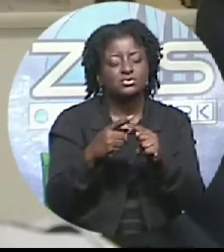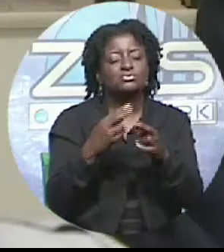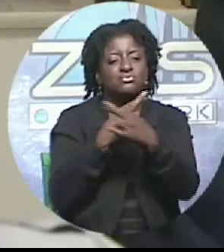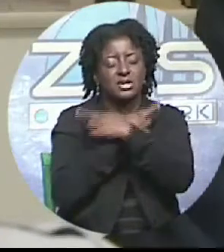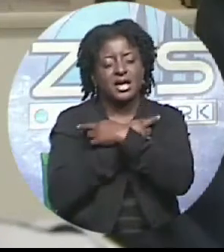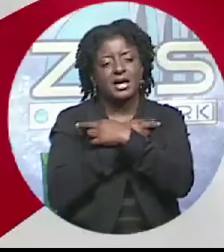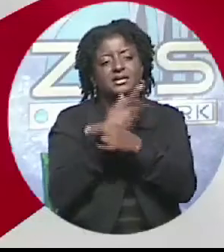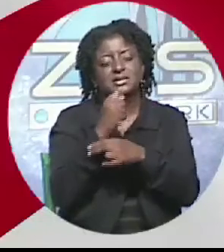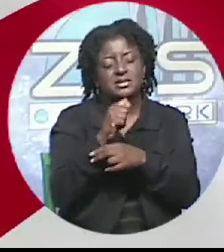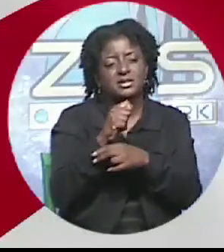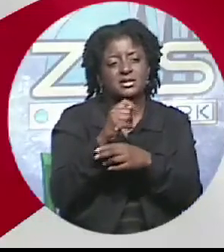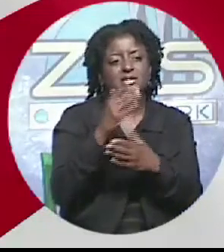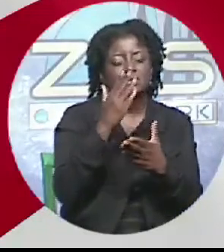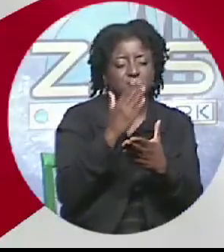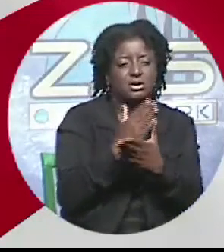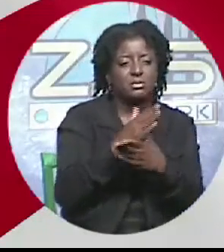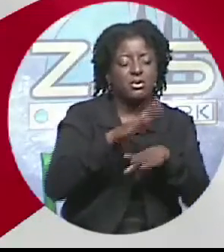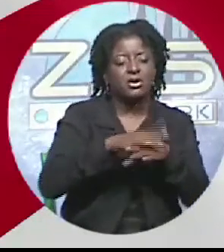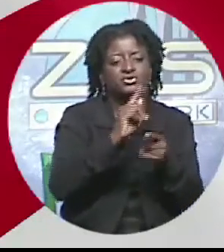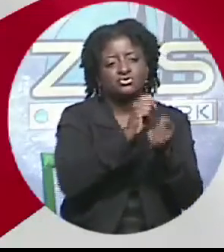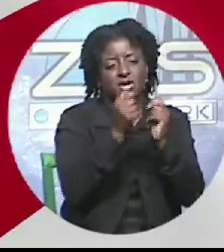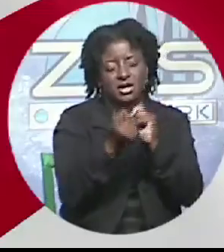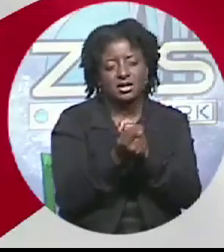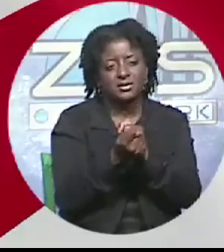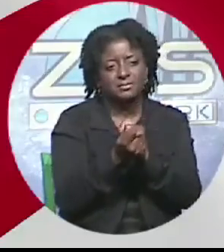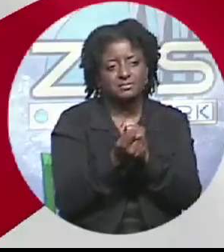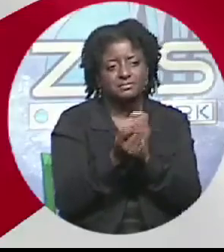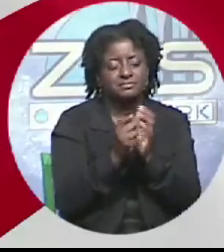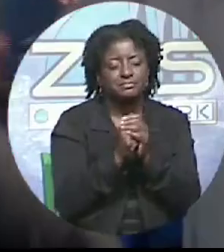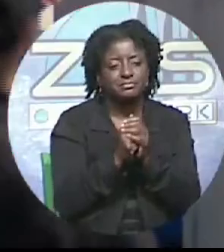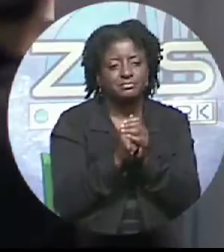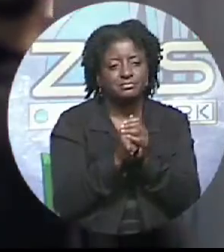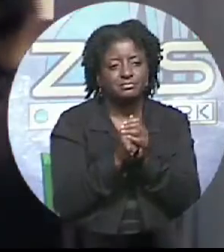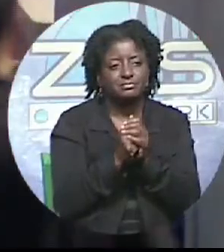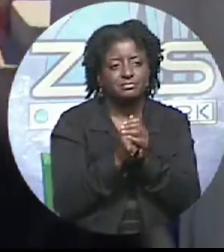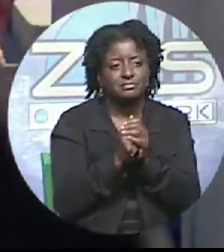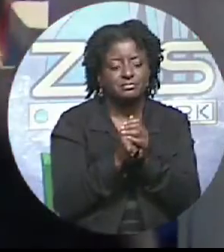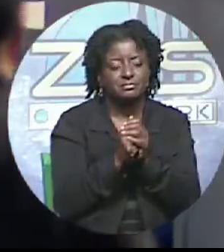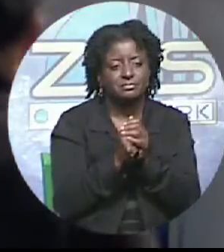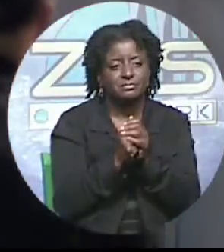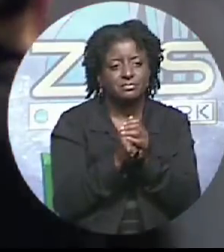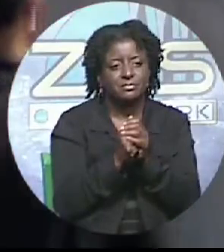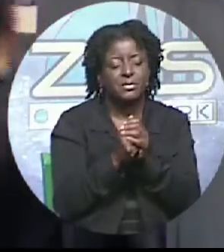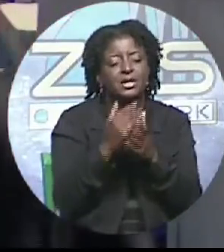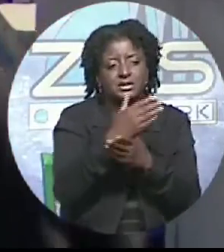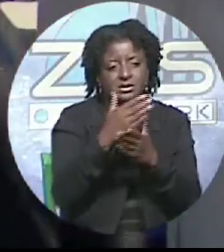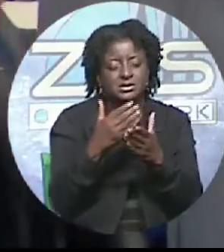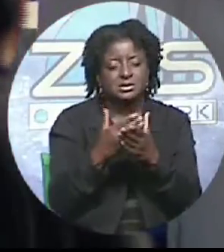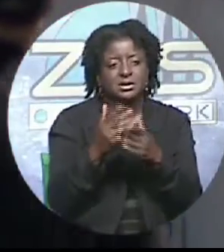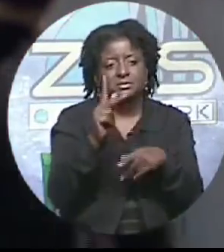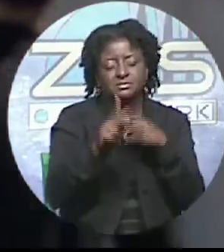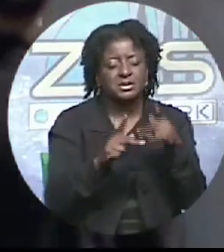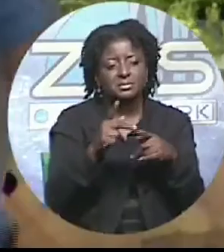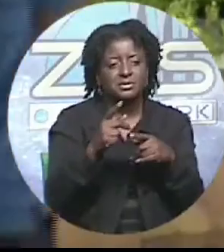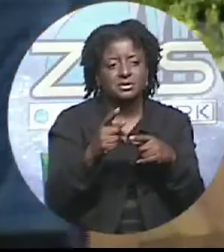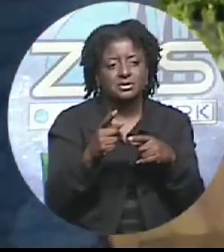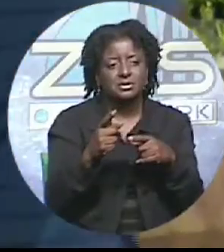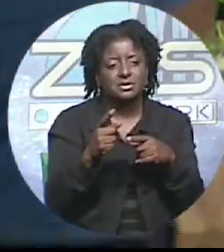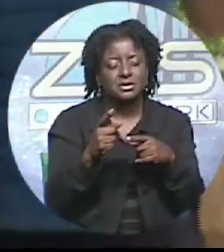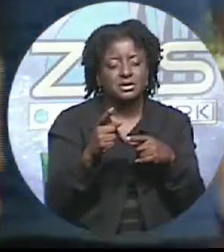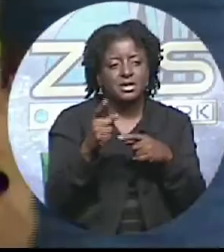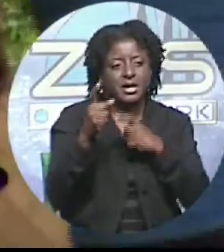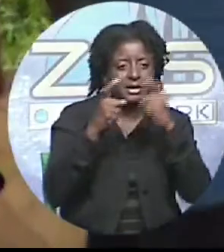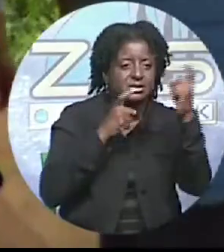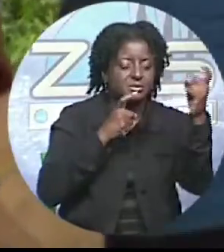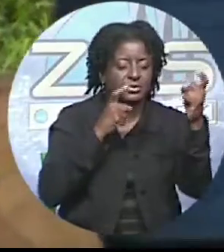much as possible. Many Bahamians applaud the restored relationship between the United States and Cuba. However, some residents expressed concern about